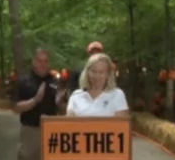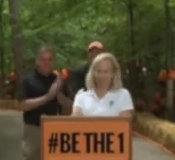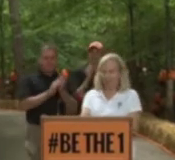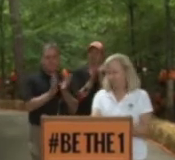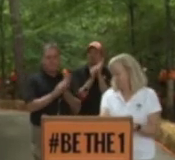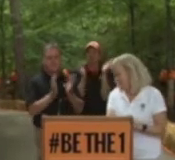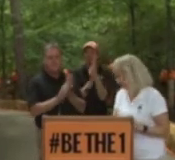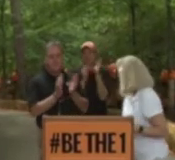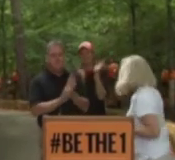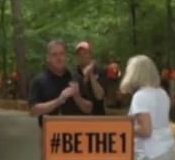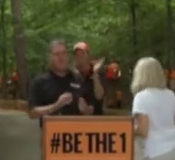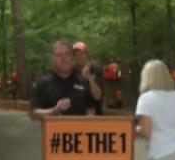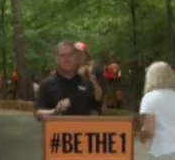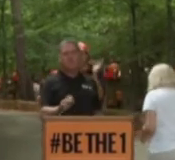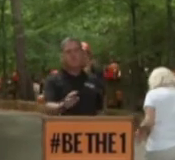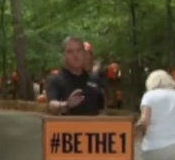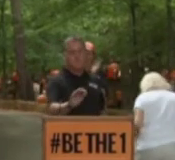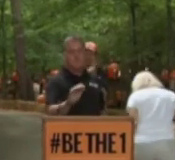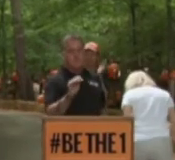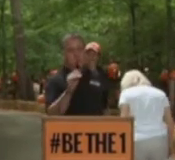much.